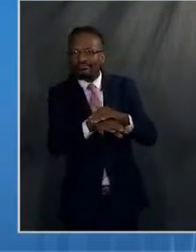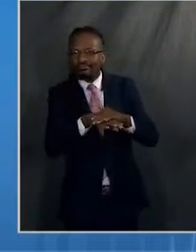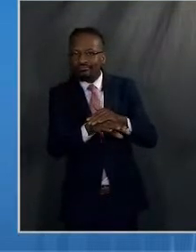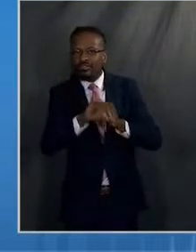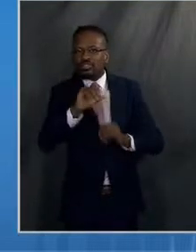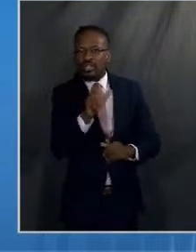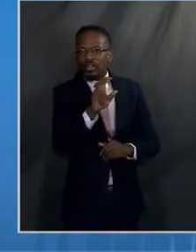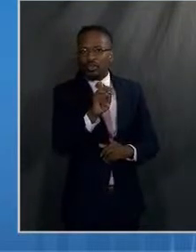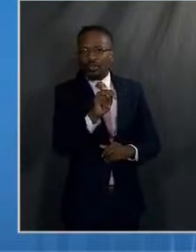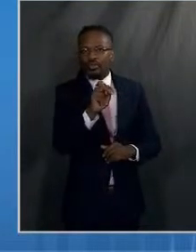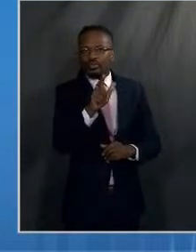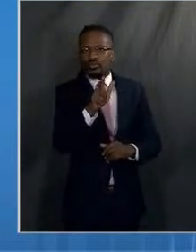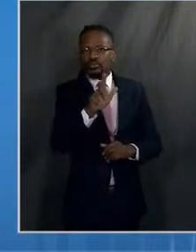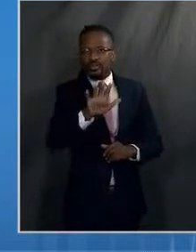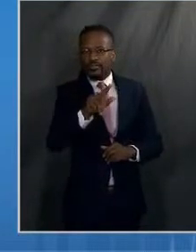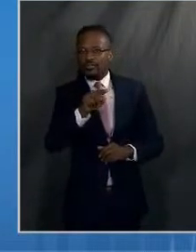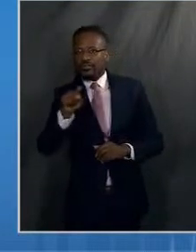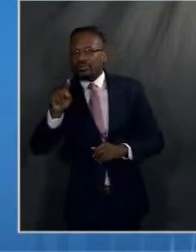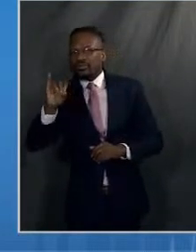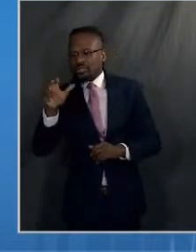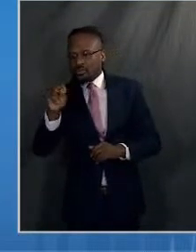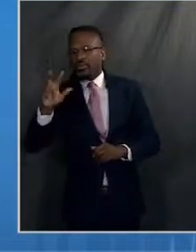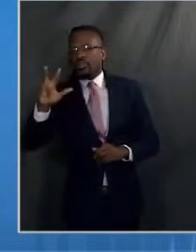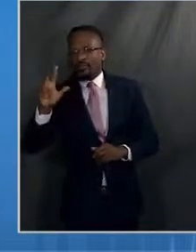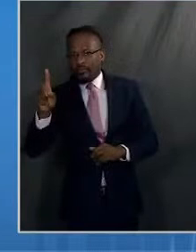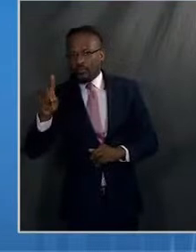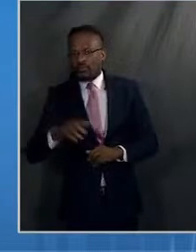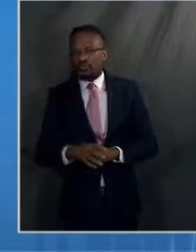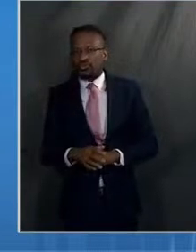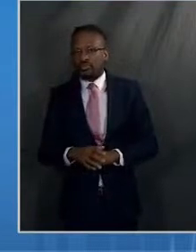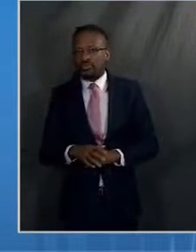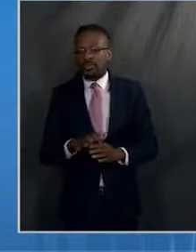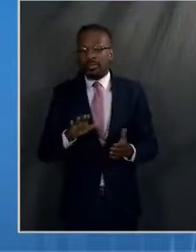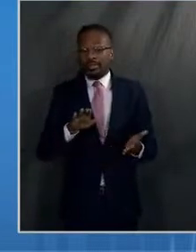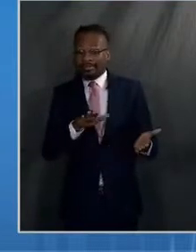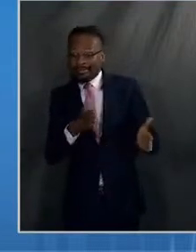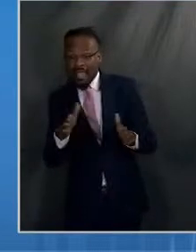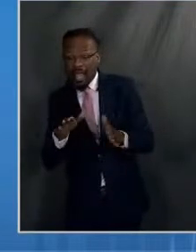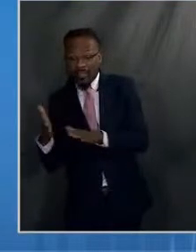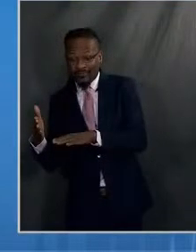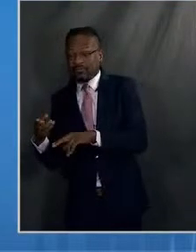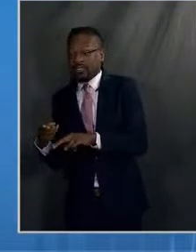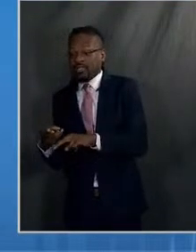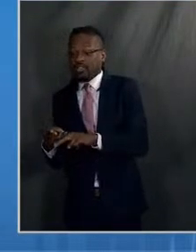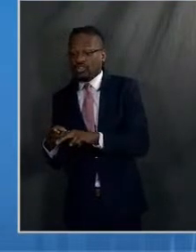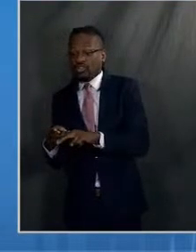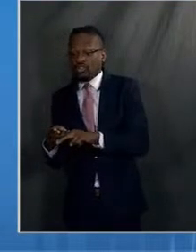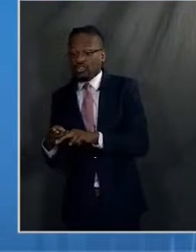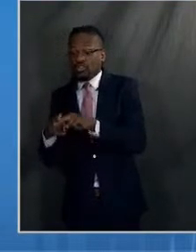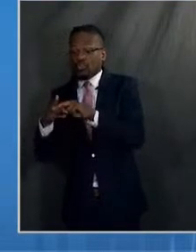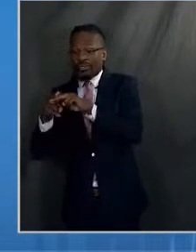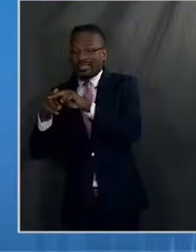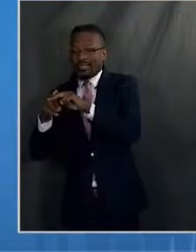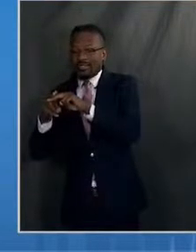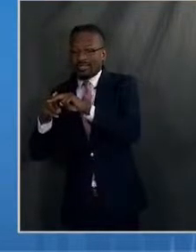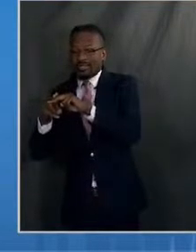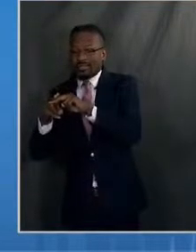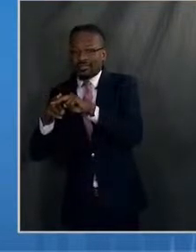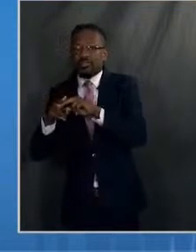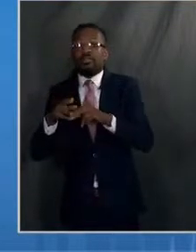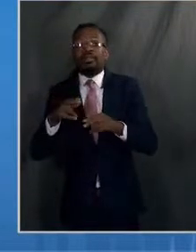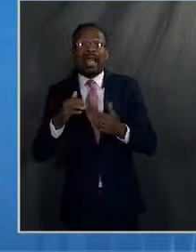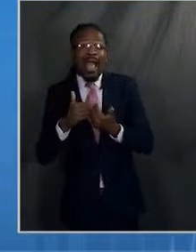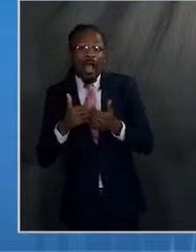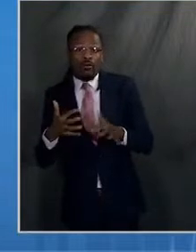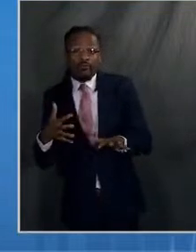January 31st. While deaths have continued to increase, the pace appears to be slowing, with